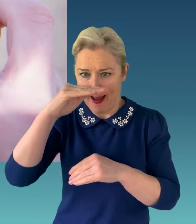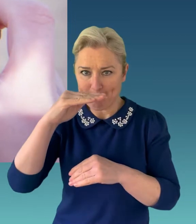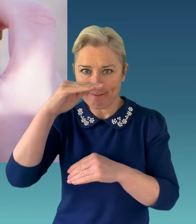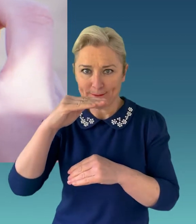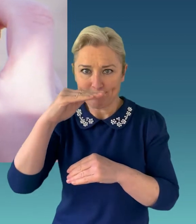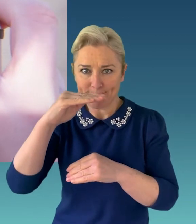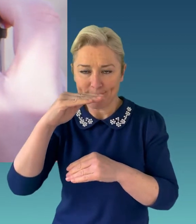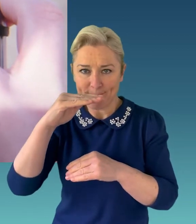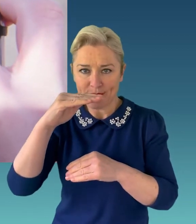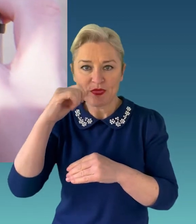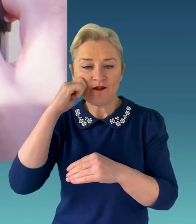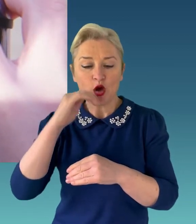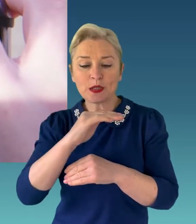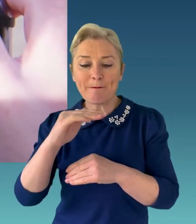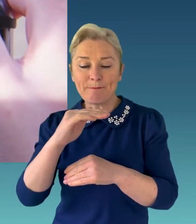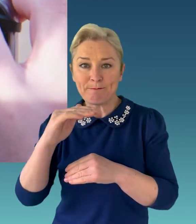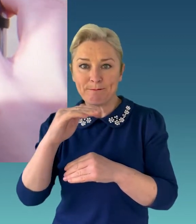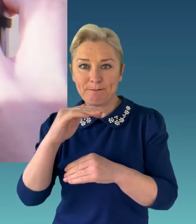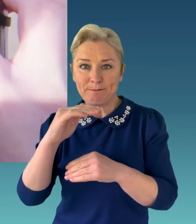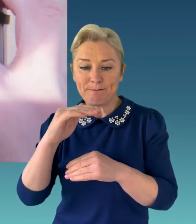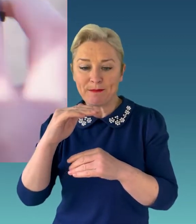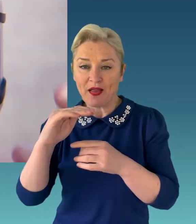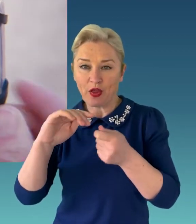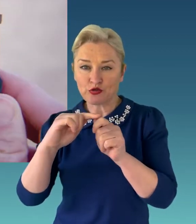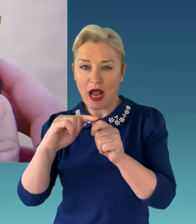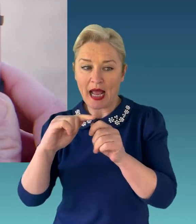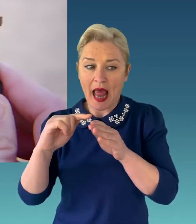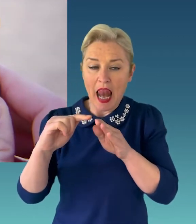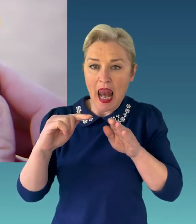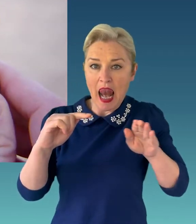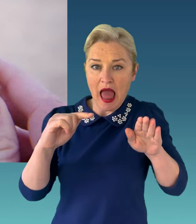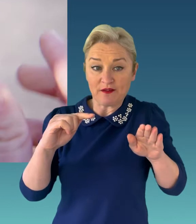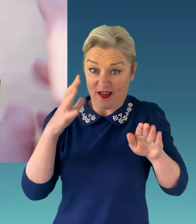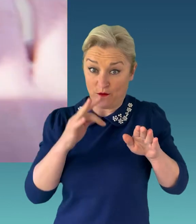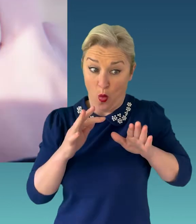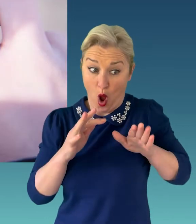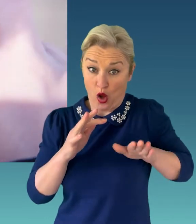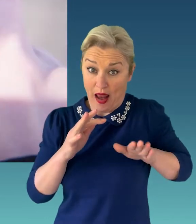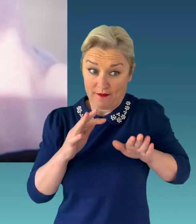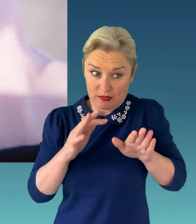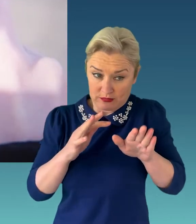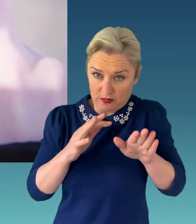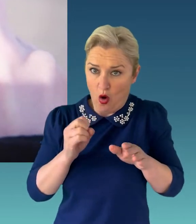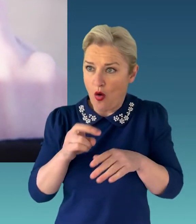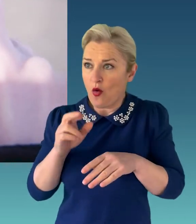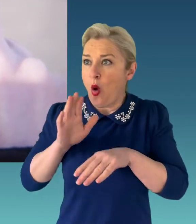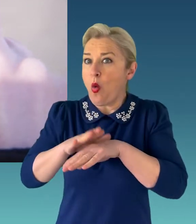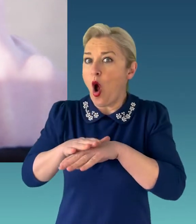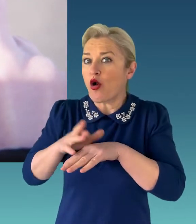And keep the footpath slightly to the left if you're walking on the left of the road, or to the right if you're walking to the right of the road.